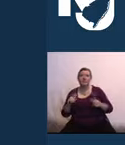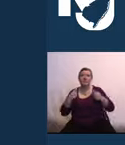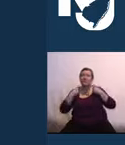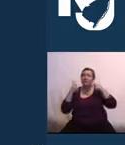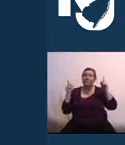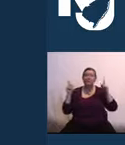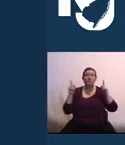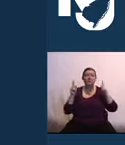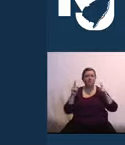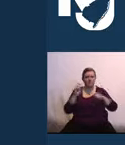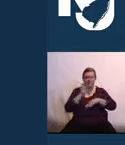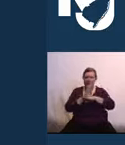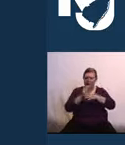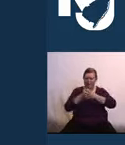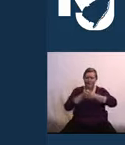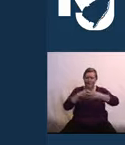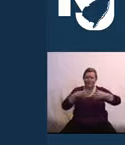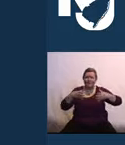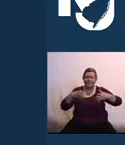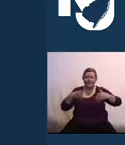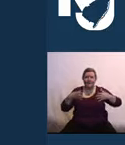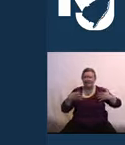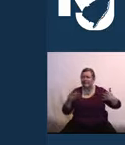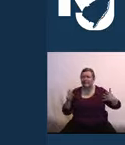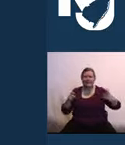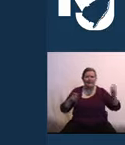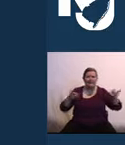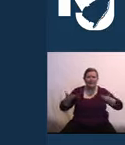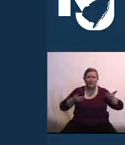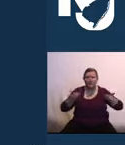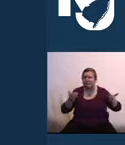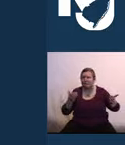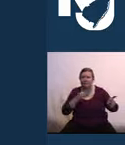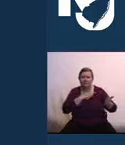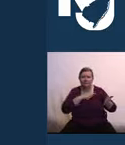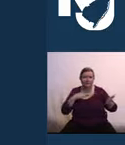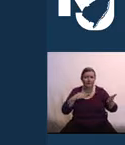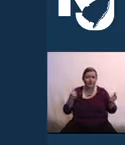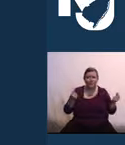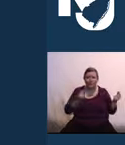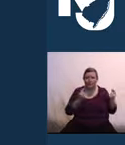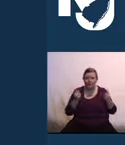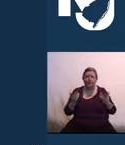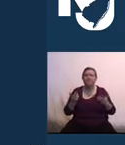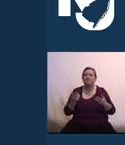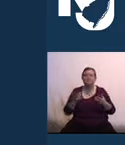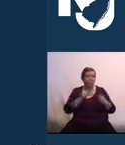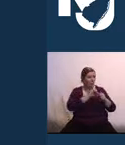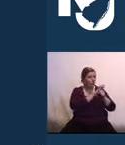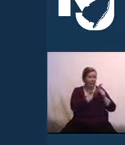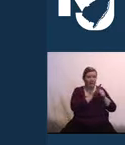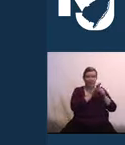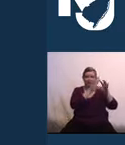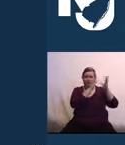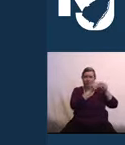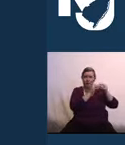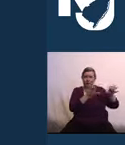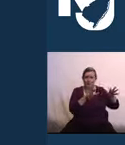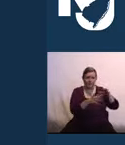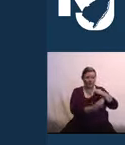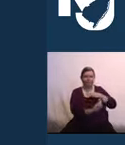practice, Dr. Sparano knew he needed to bring on new staff, but meeting the challenges of the pandemic put that plan on the back